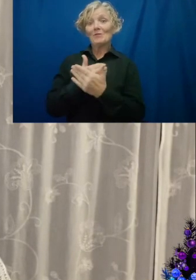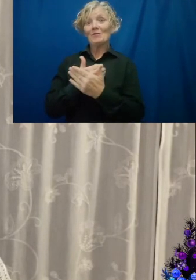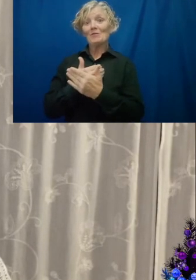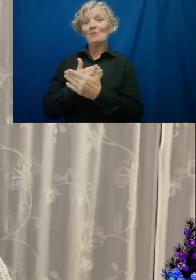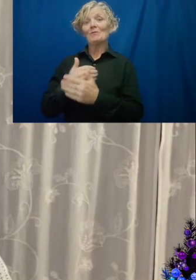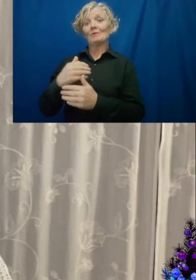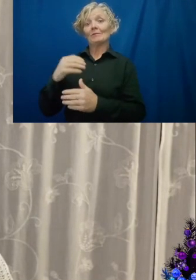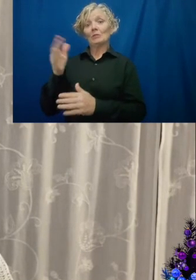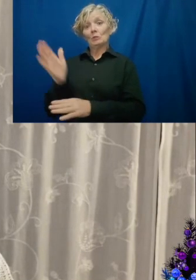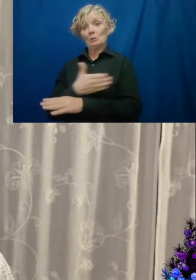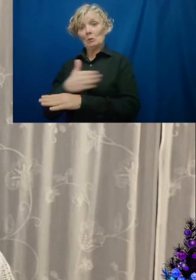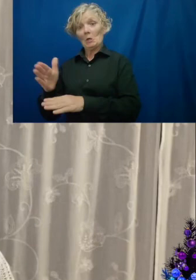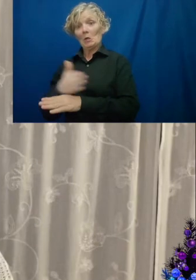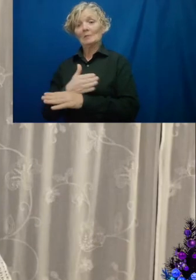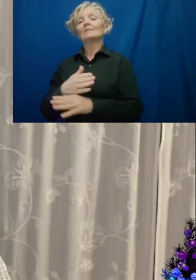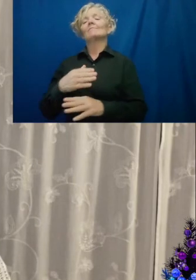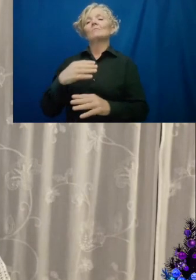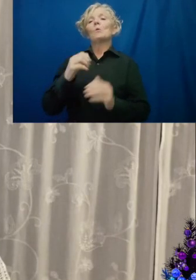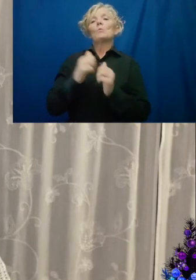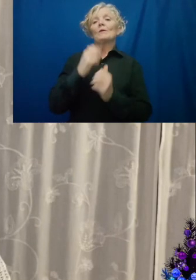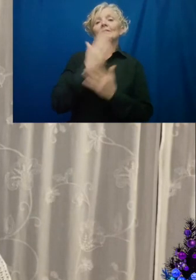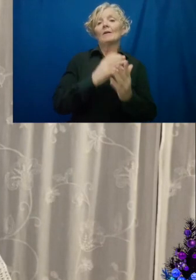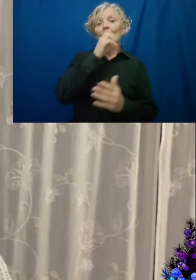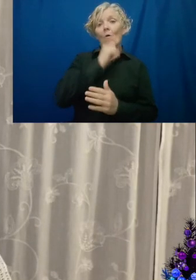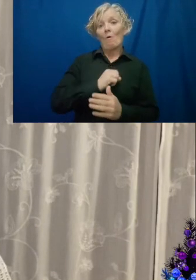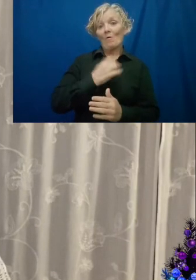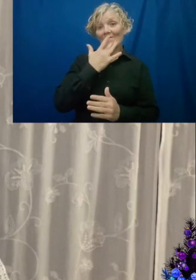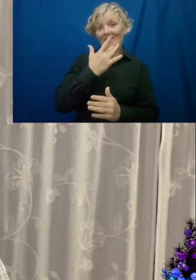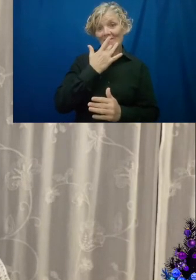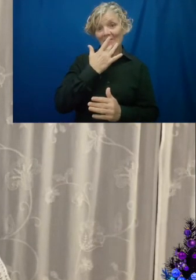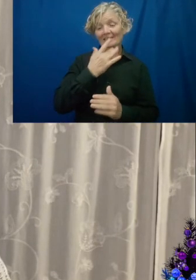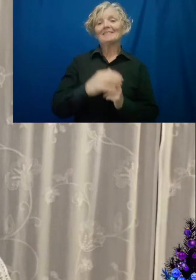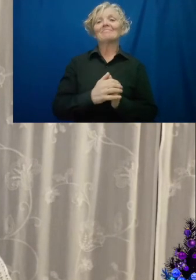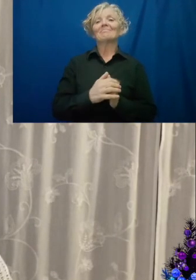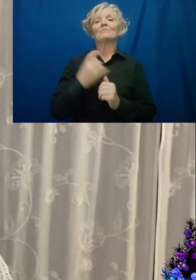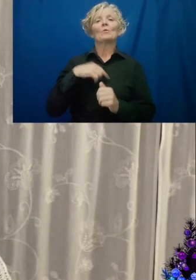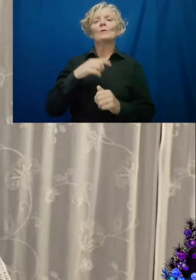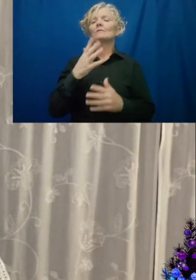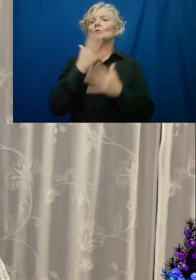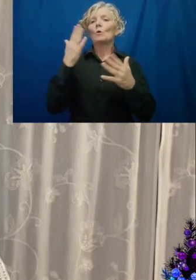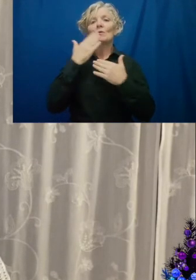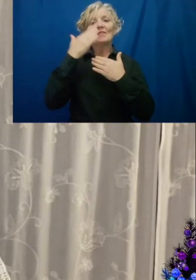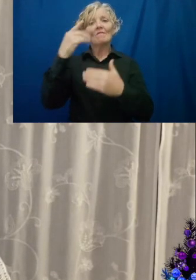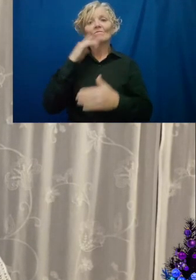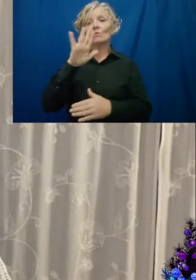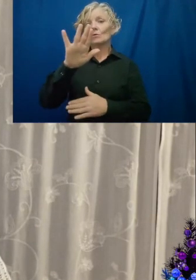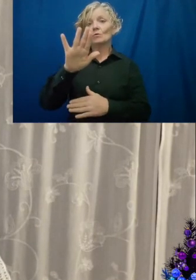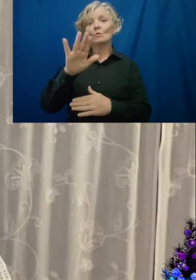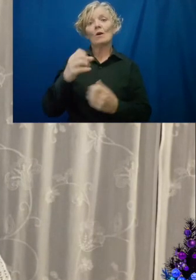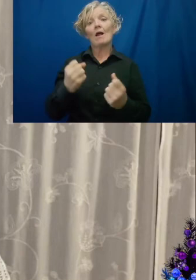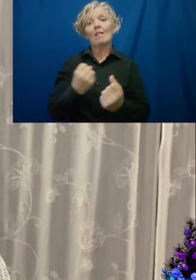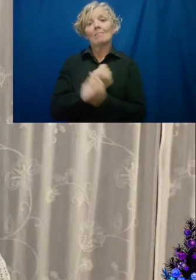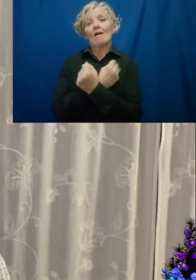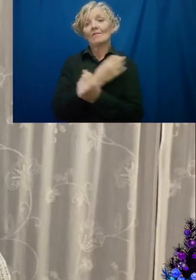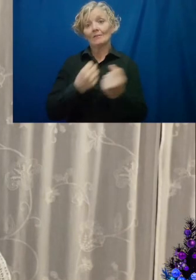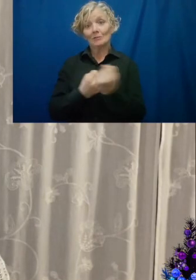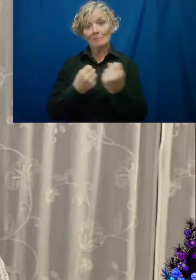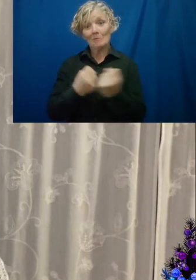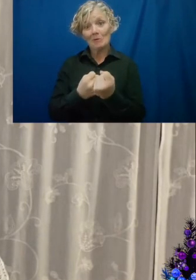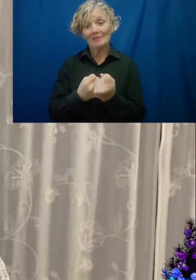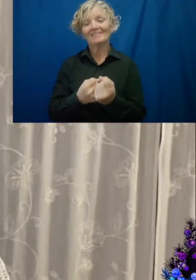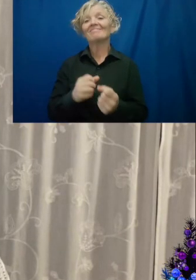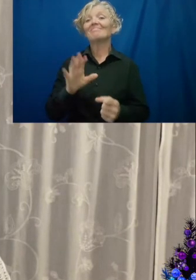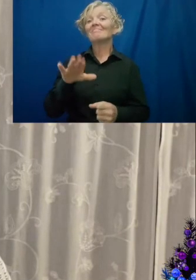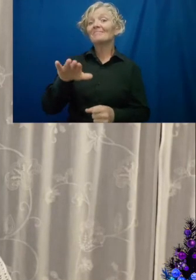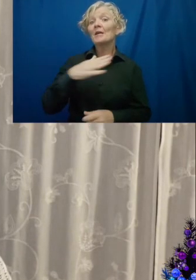recorded pieces, as well as old favorites, and we are so thankful for your love and support. Please leave us some